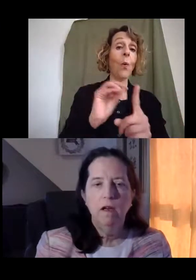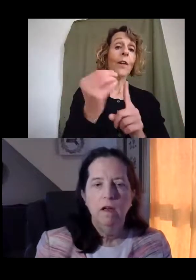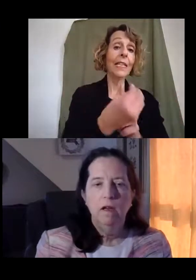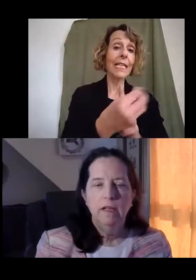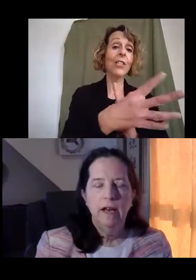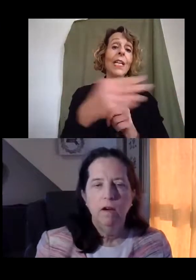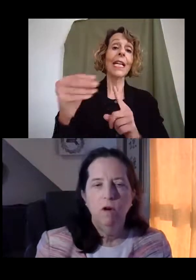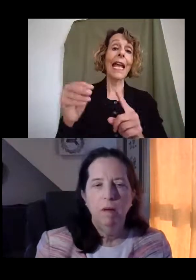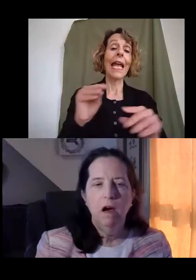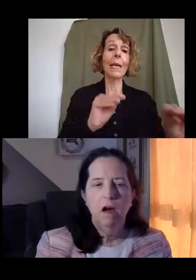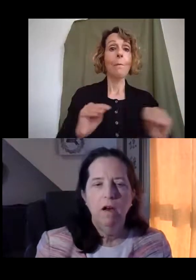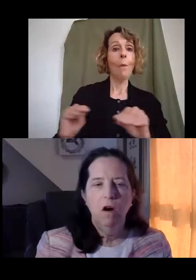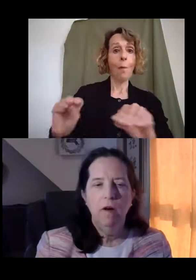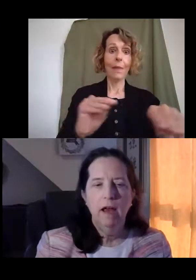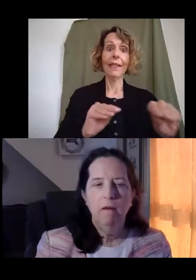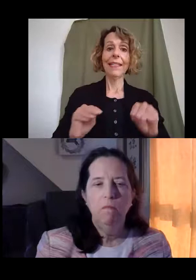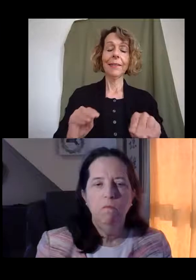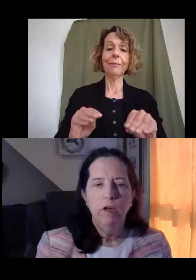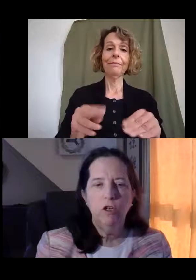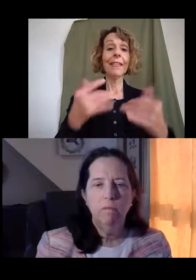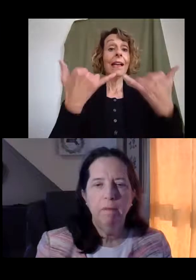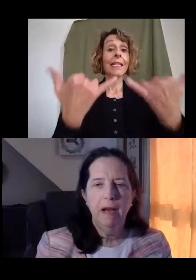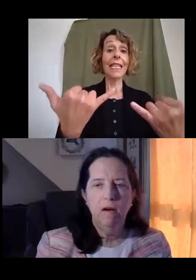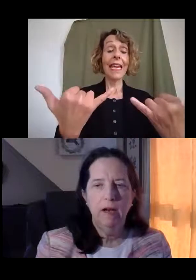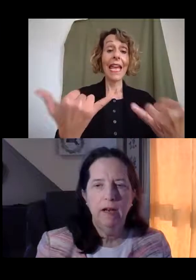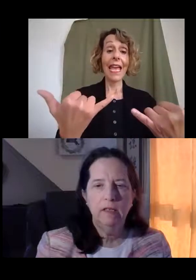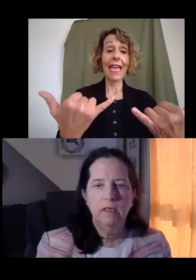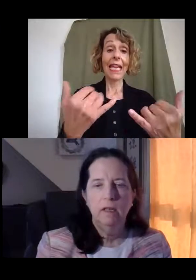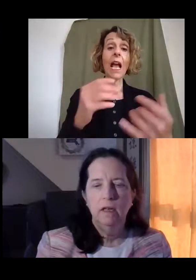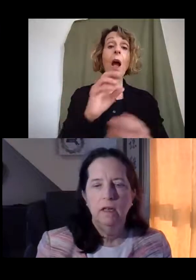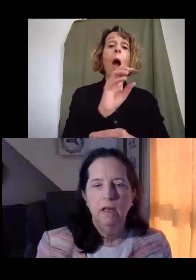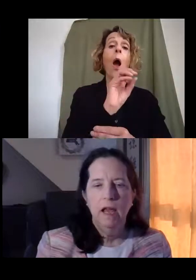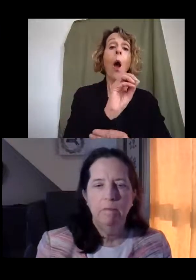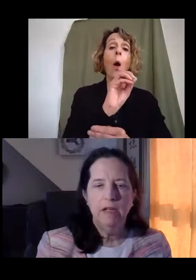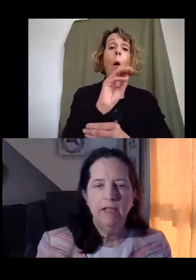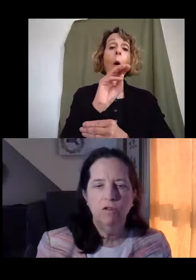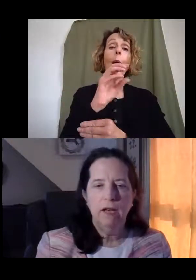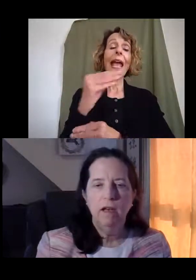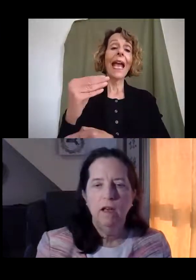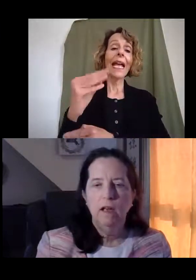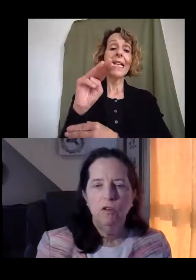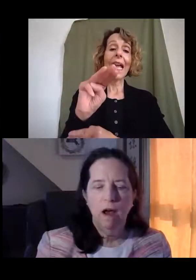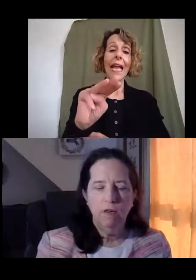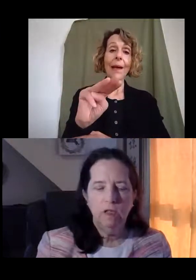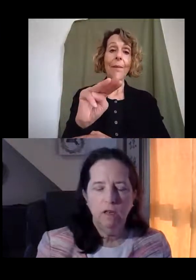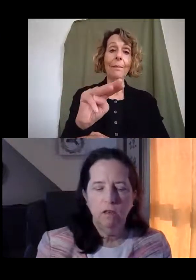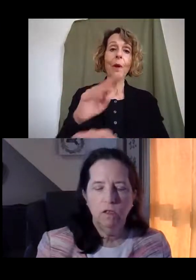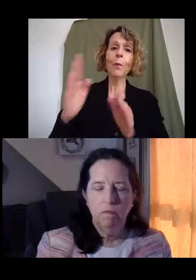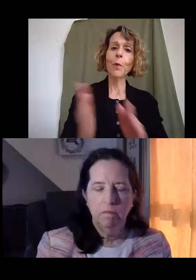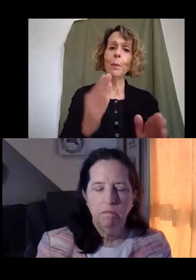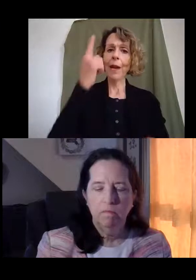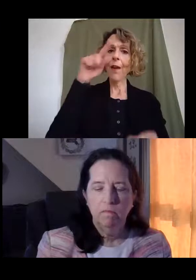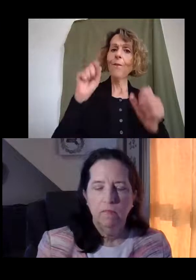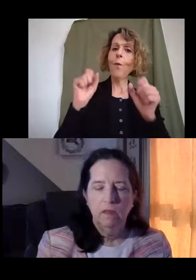one today will be on O&M, winter preparedness, and pedestrian travel